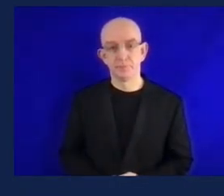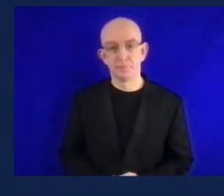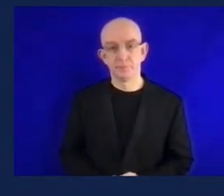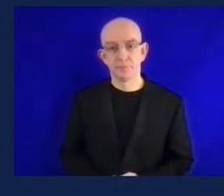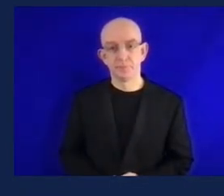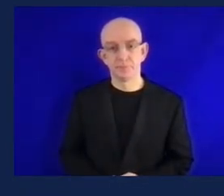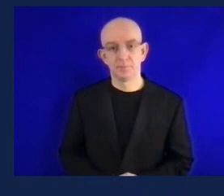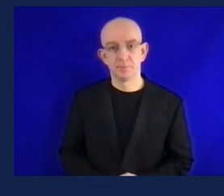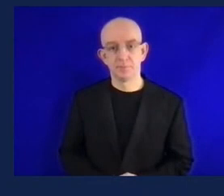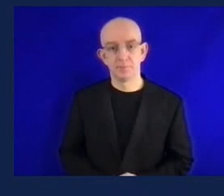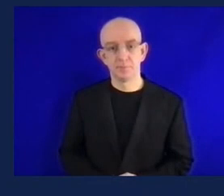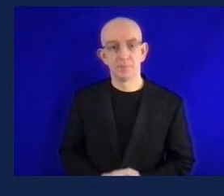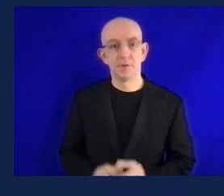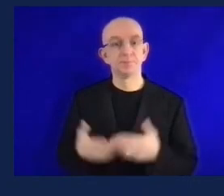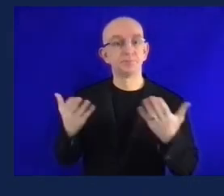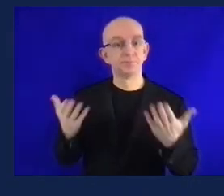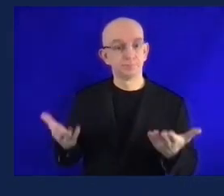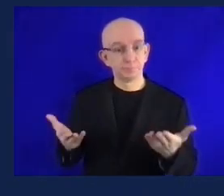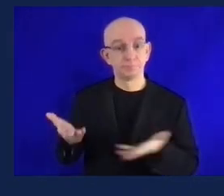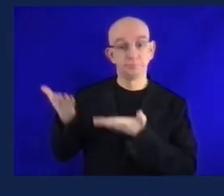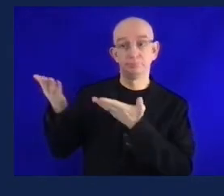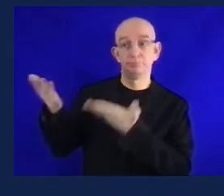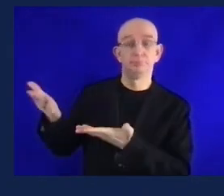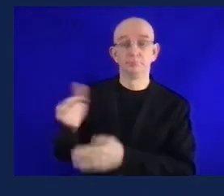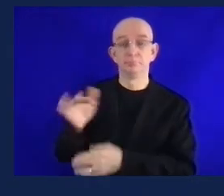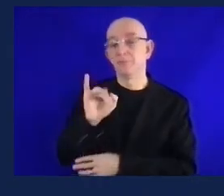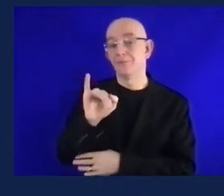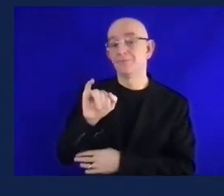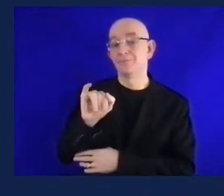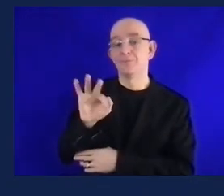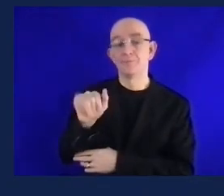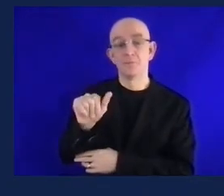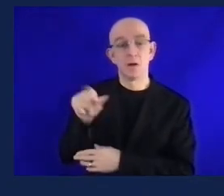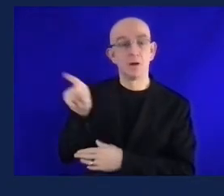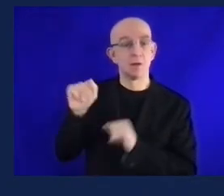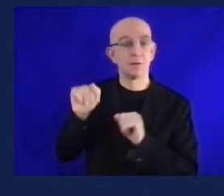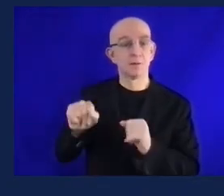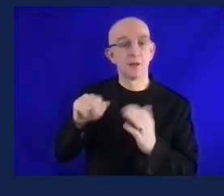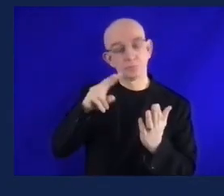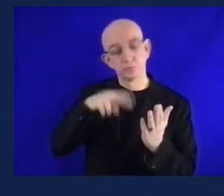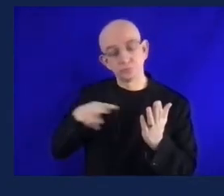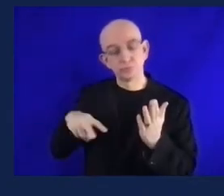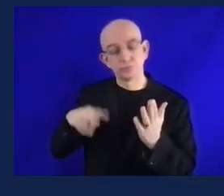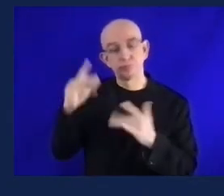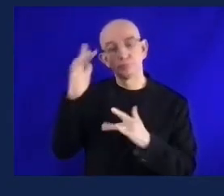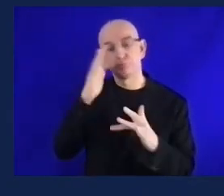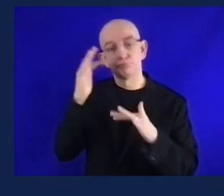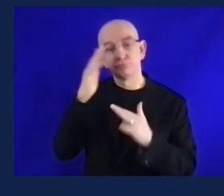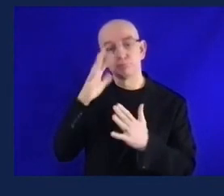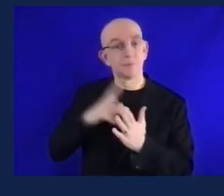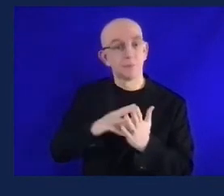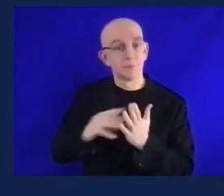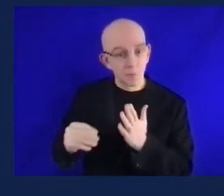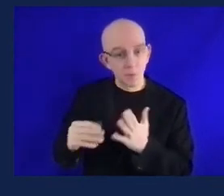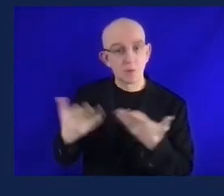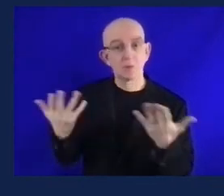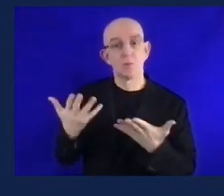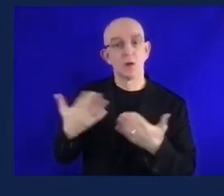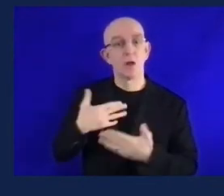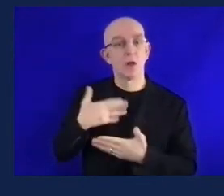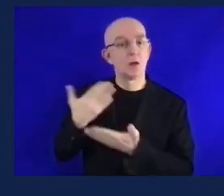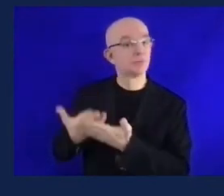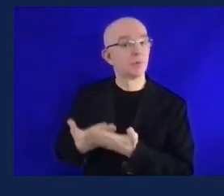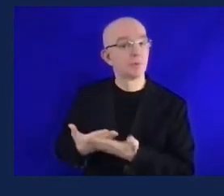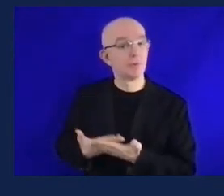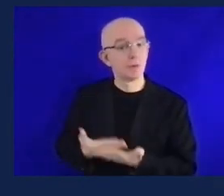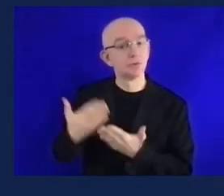although we made these recommendations because we are the independent human rights institutions, we aren't